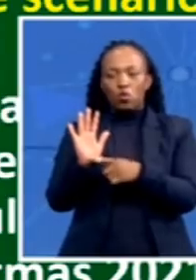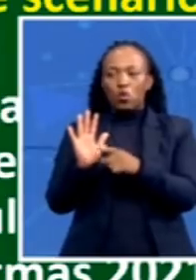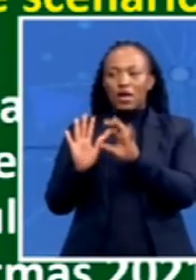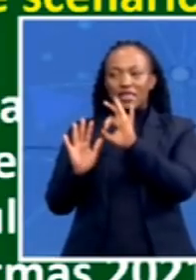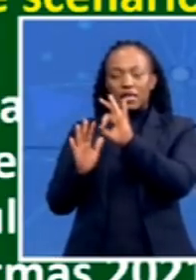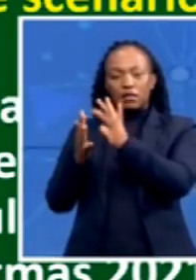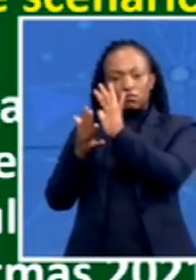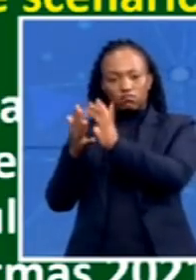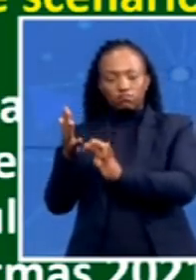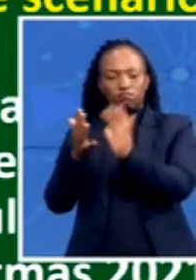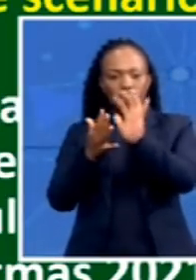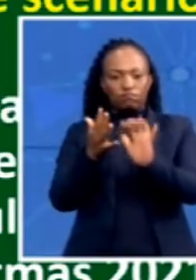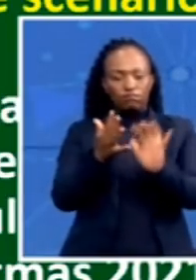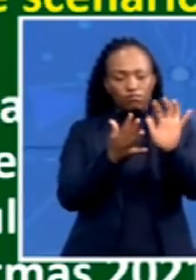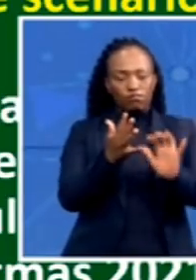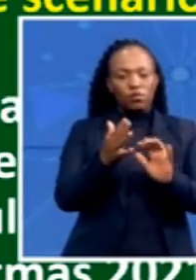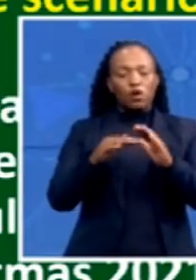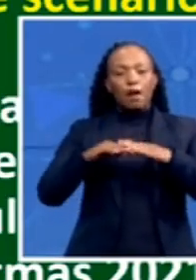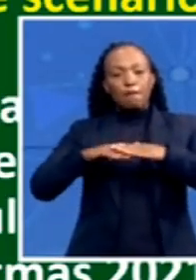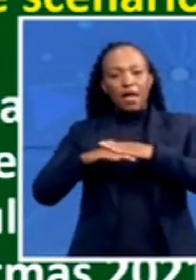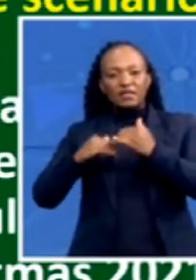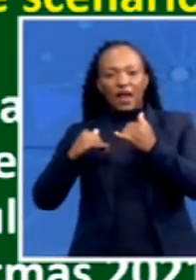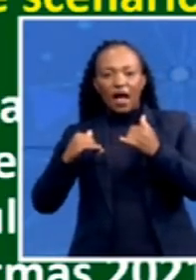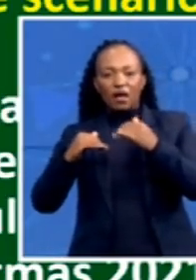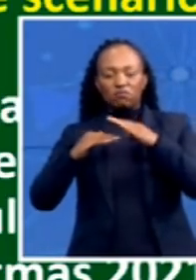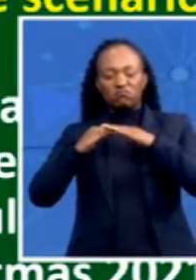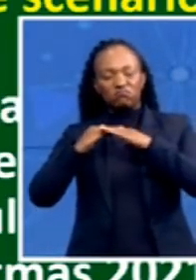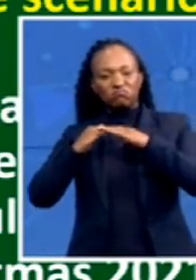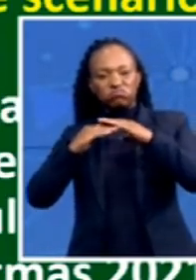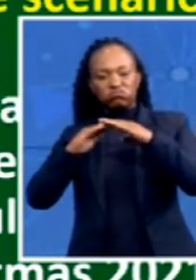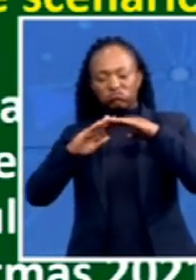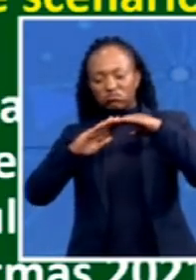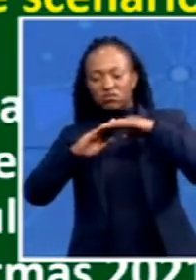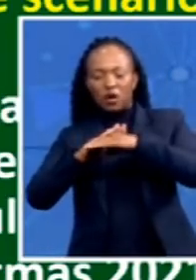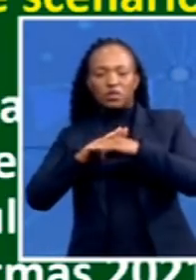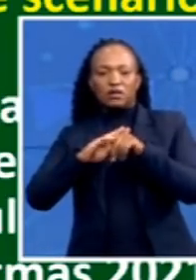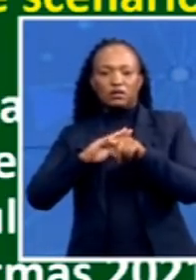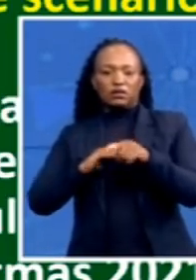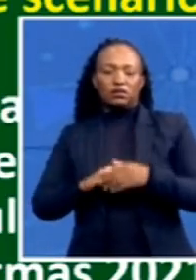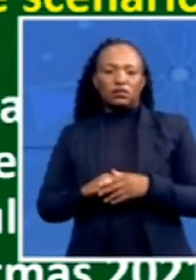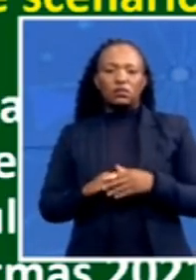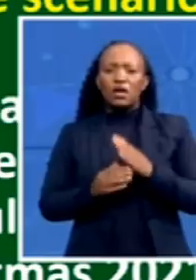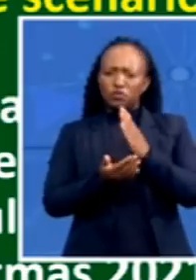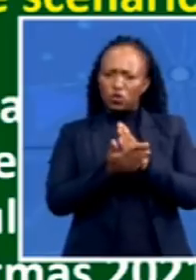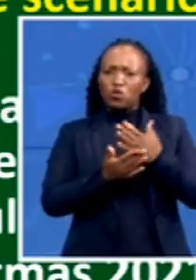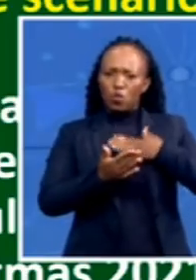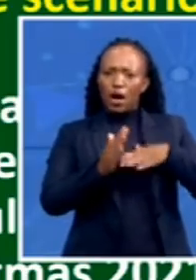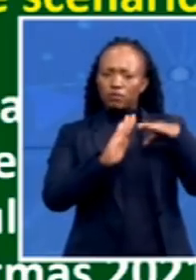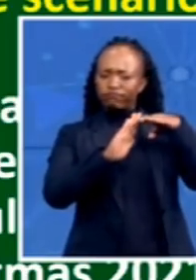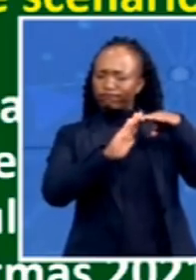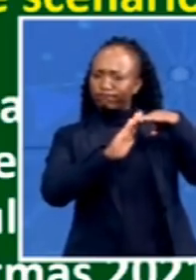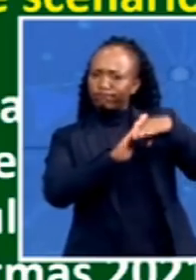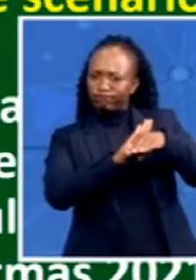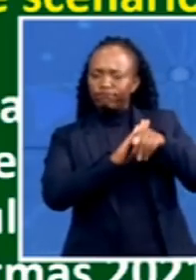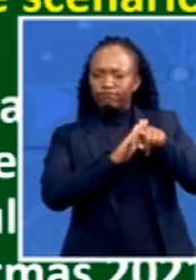downside. Now, I'm sure we all want to go to the upside scenario where we can move through